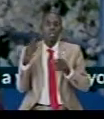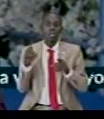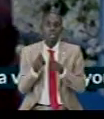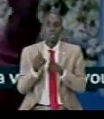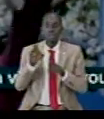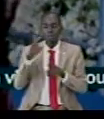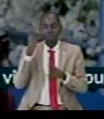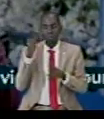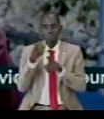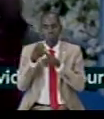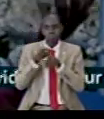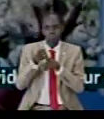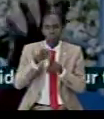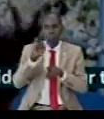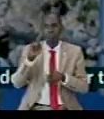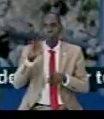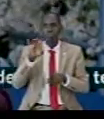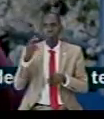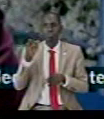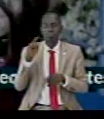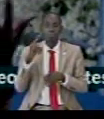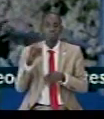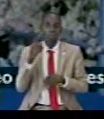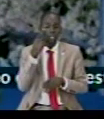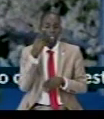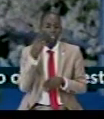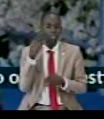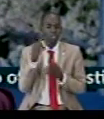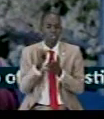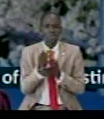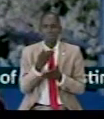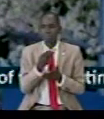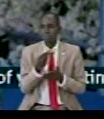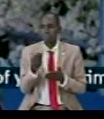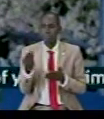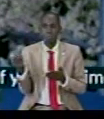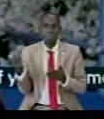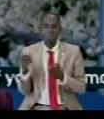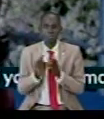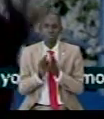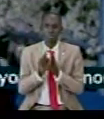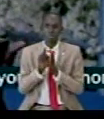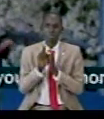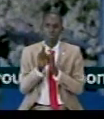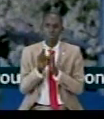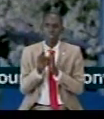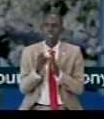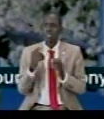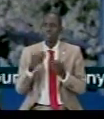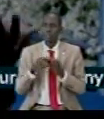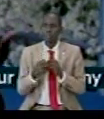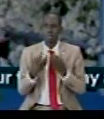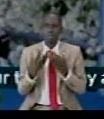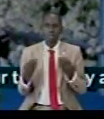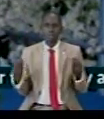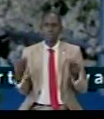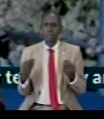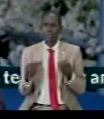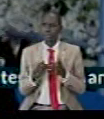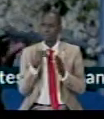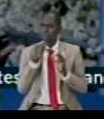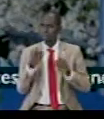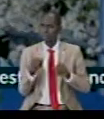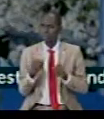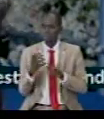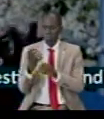inching, I see that in some few minutes, the thing went off. And I was like, ah, could it be this thing? And when I took my Bible, I